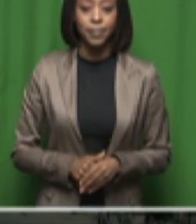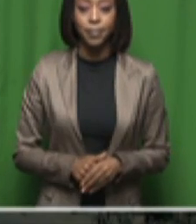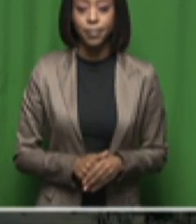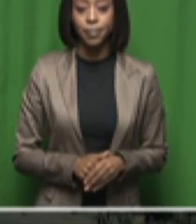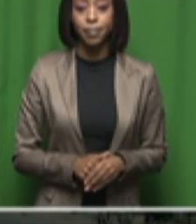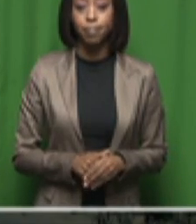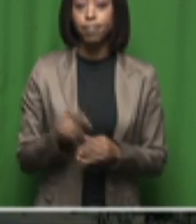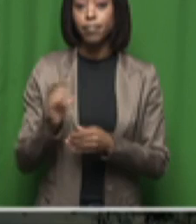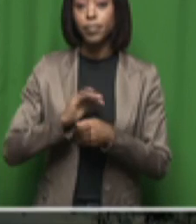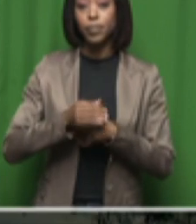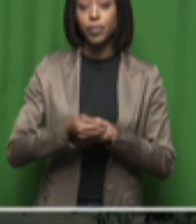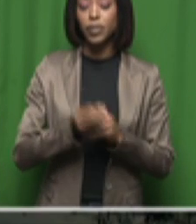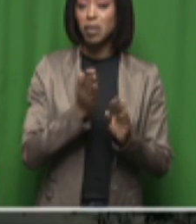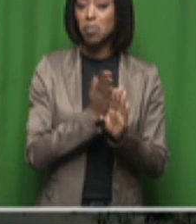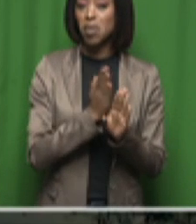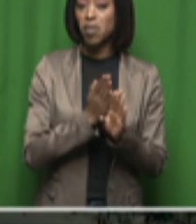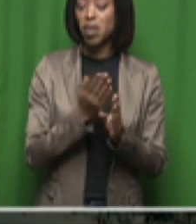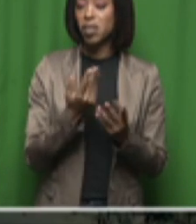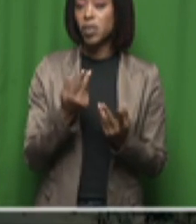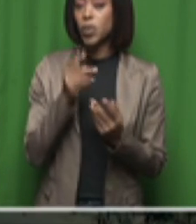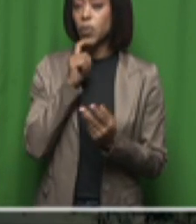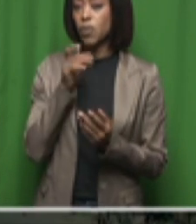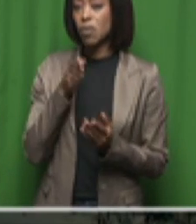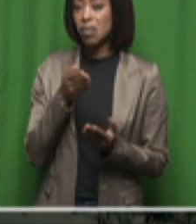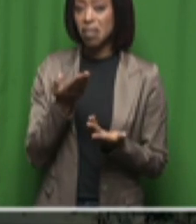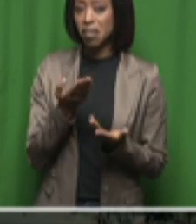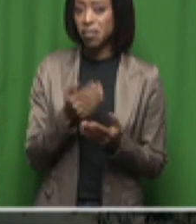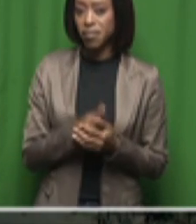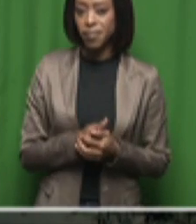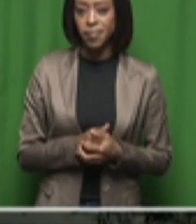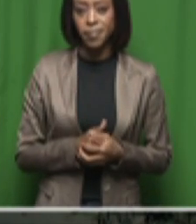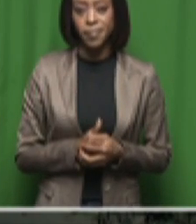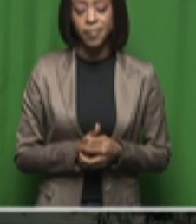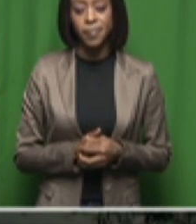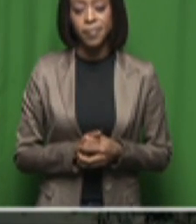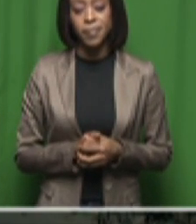does it protect the privacy and security of its users?